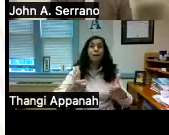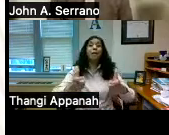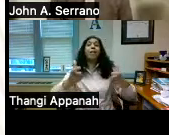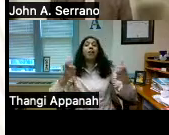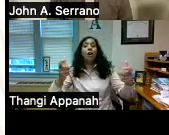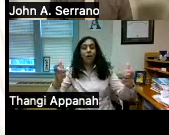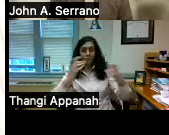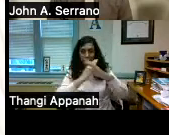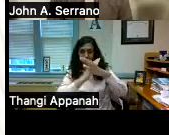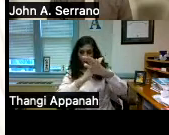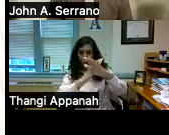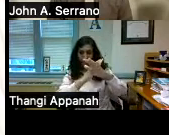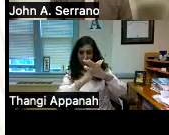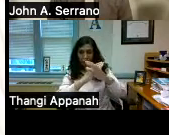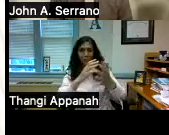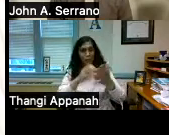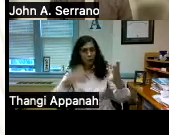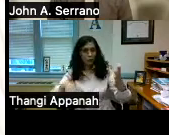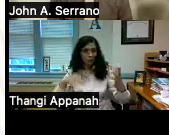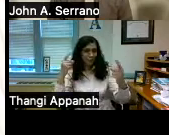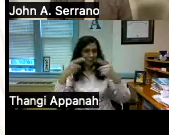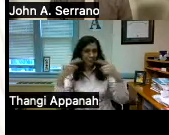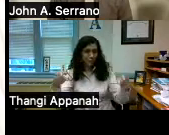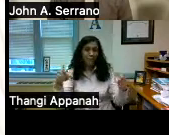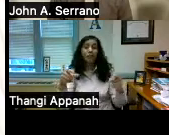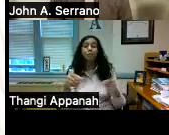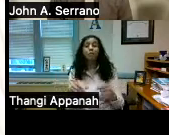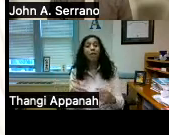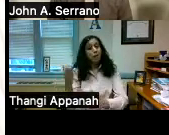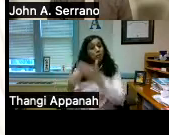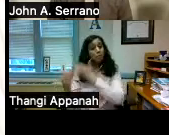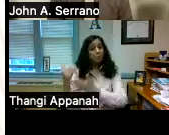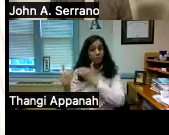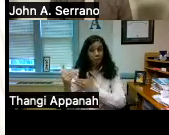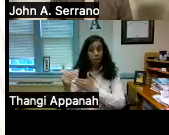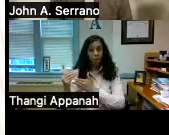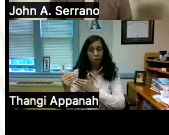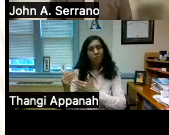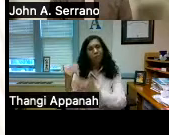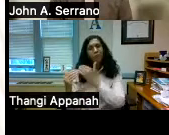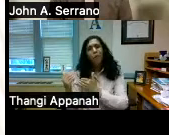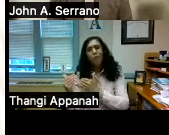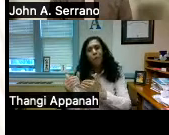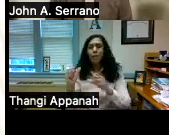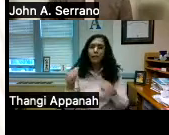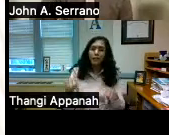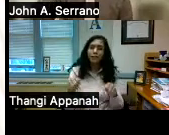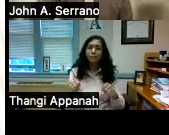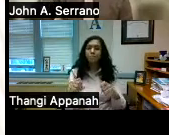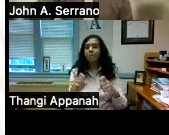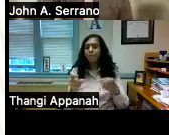So first, why we need a needs assessment and what students get from that.